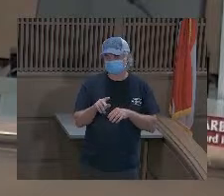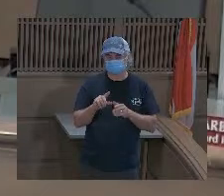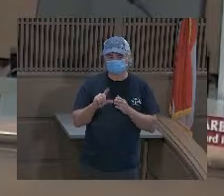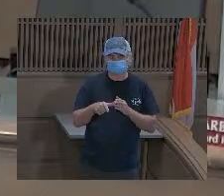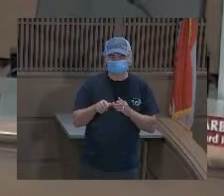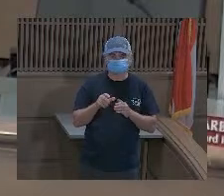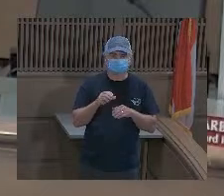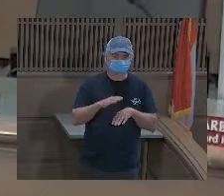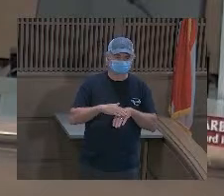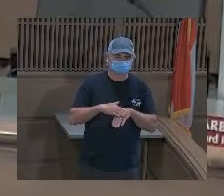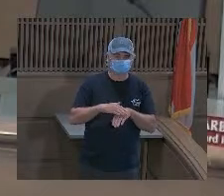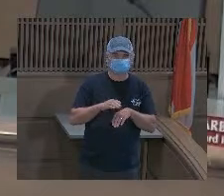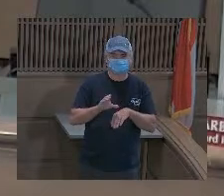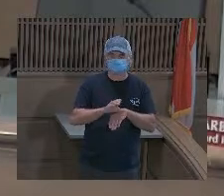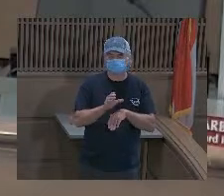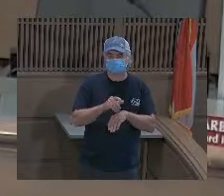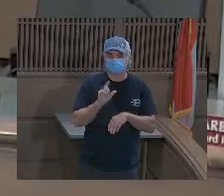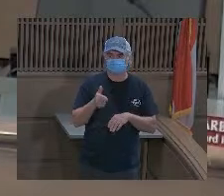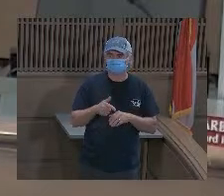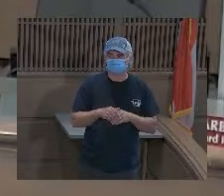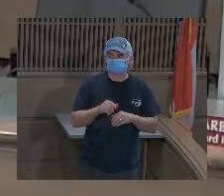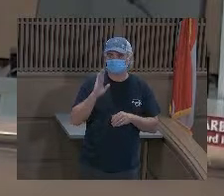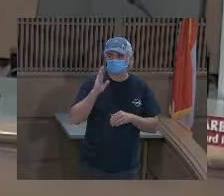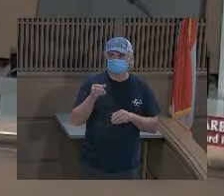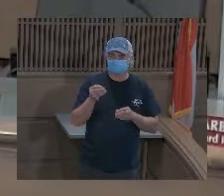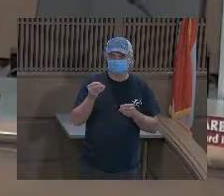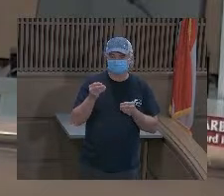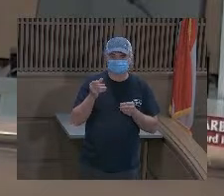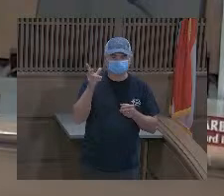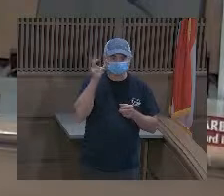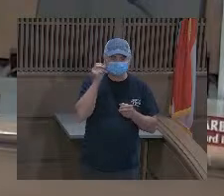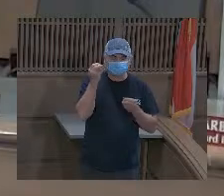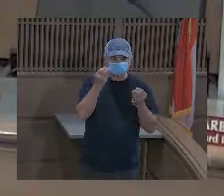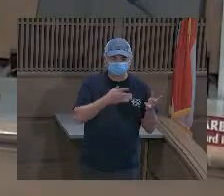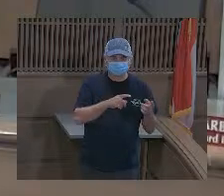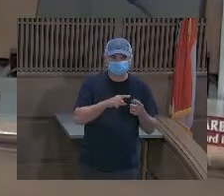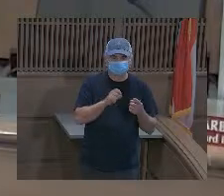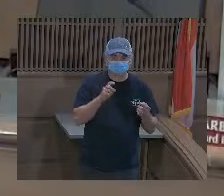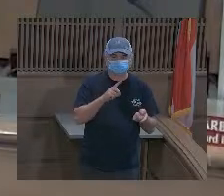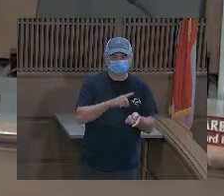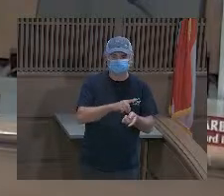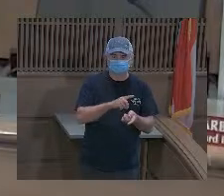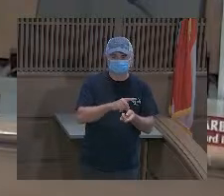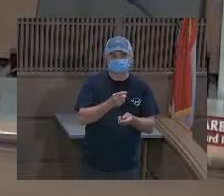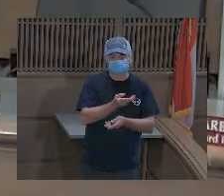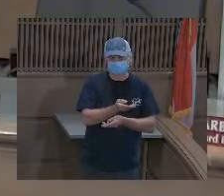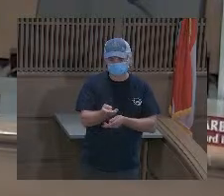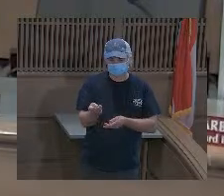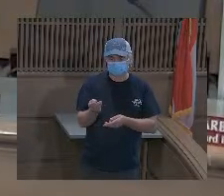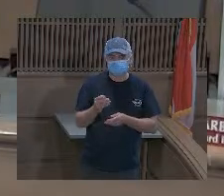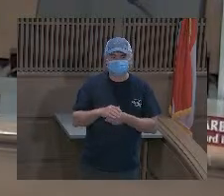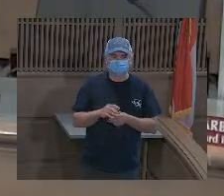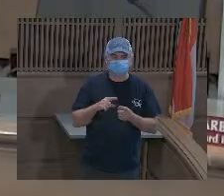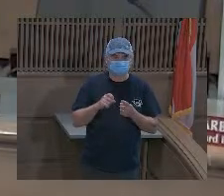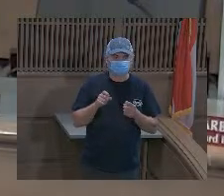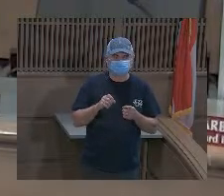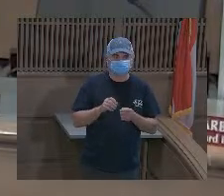I have news today. You're going to hear from Dr. Hudson, Dr. Ruiz, the coroner, Mr.